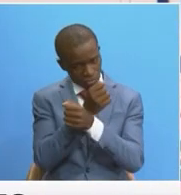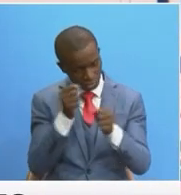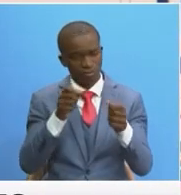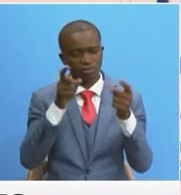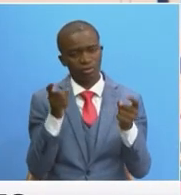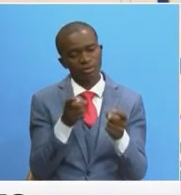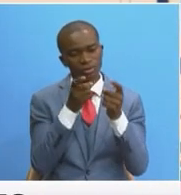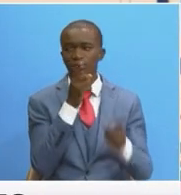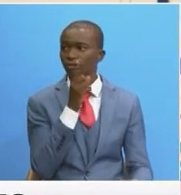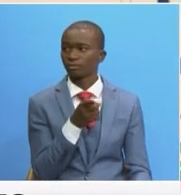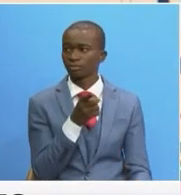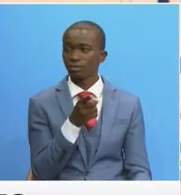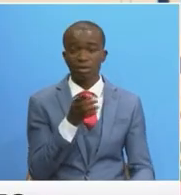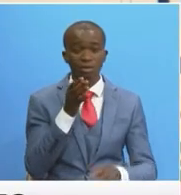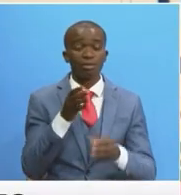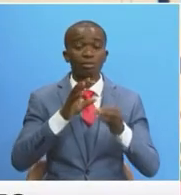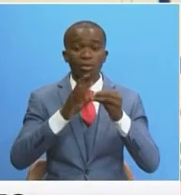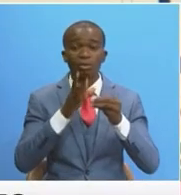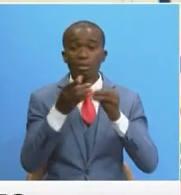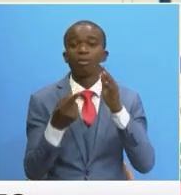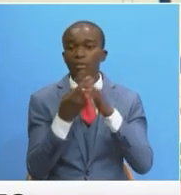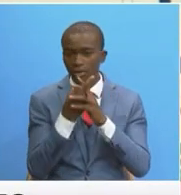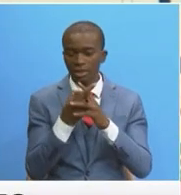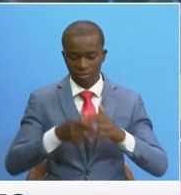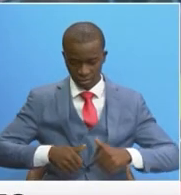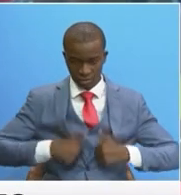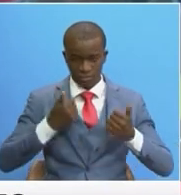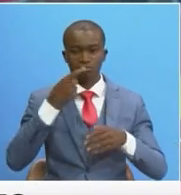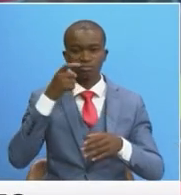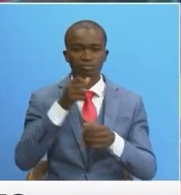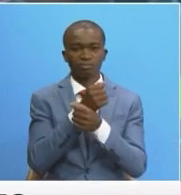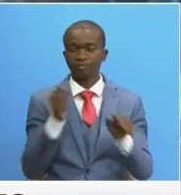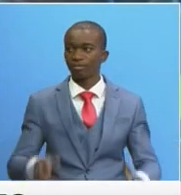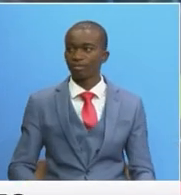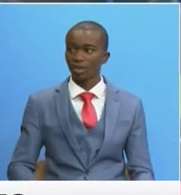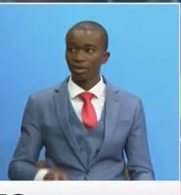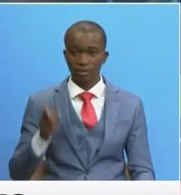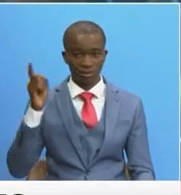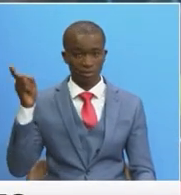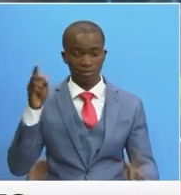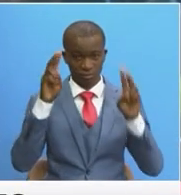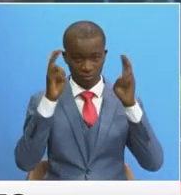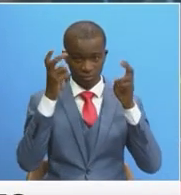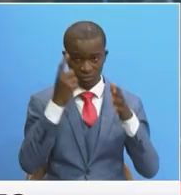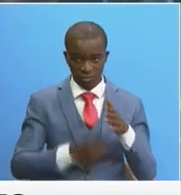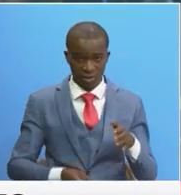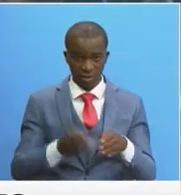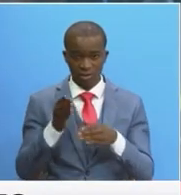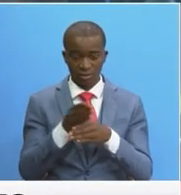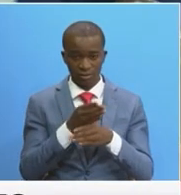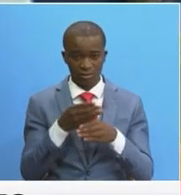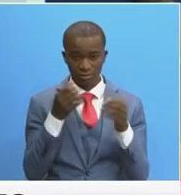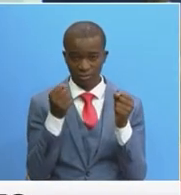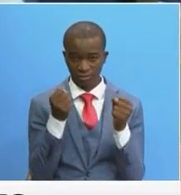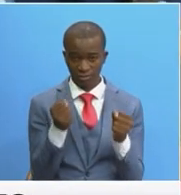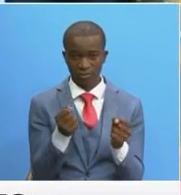find the solutions to the problems that this country is facing. This year's gala has been held under the theme Business